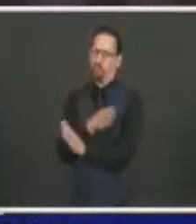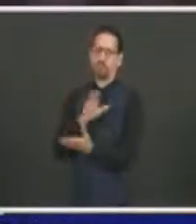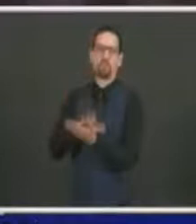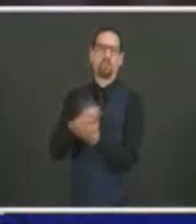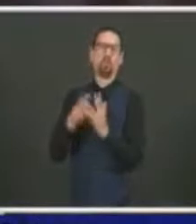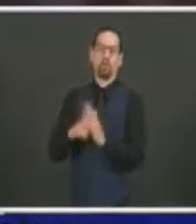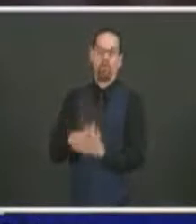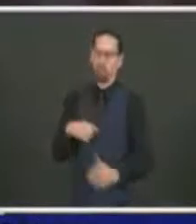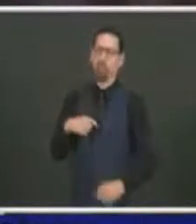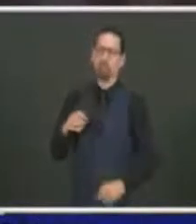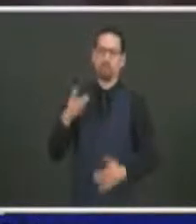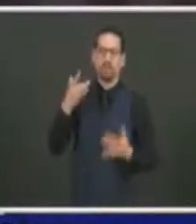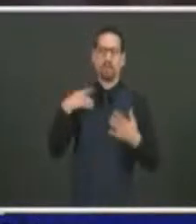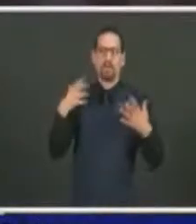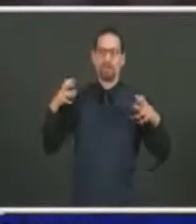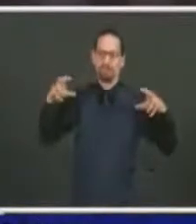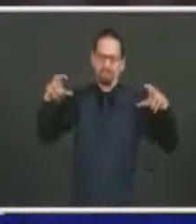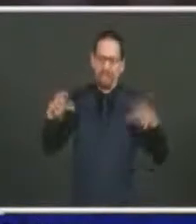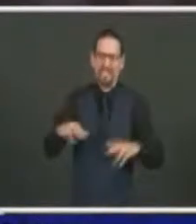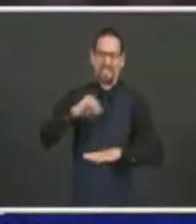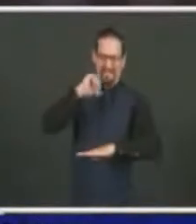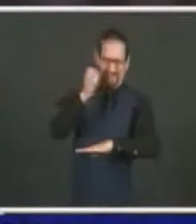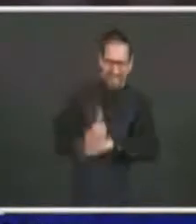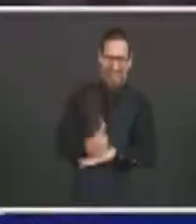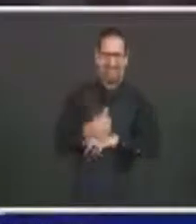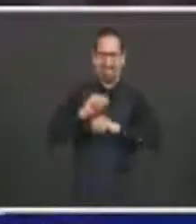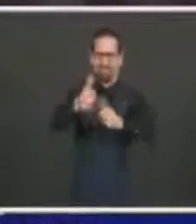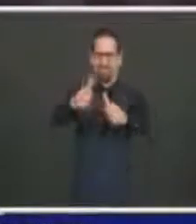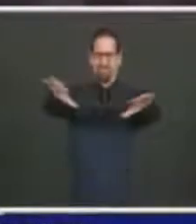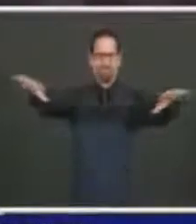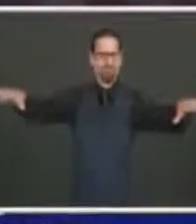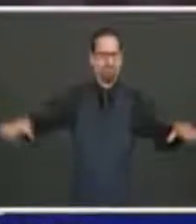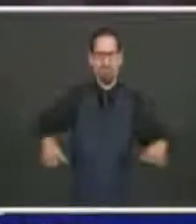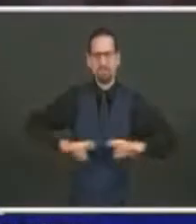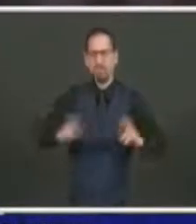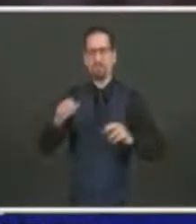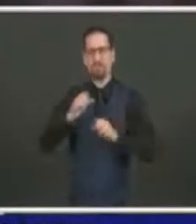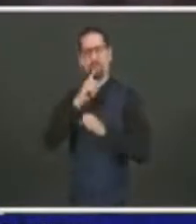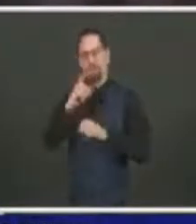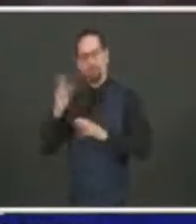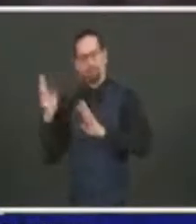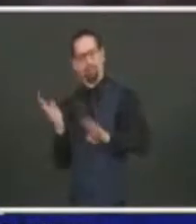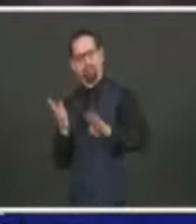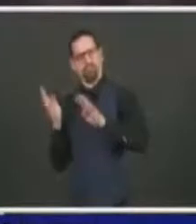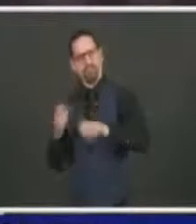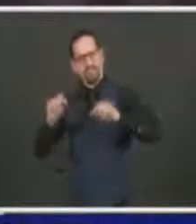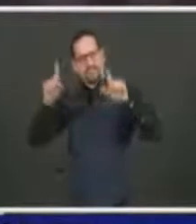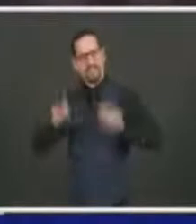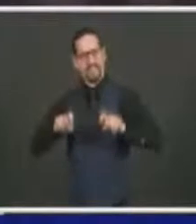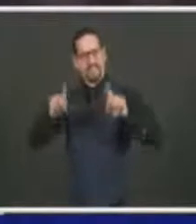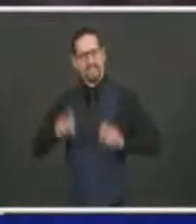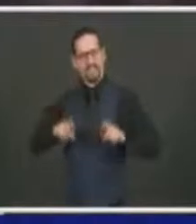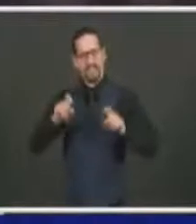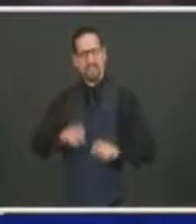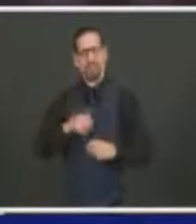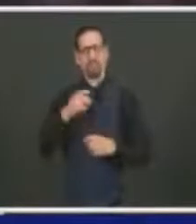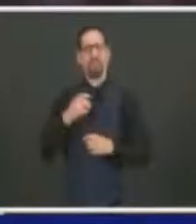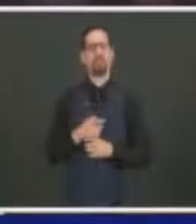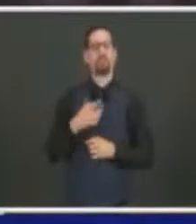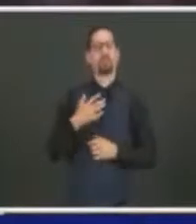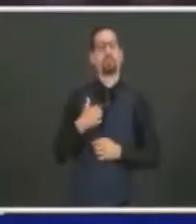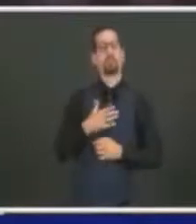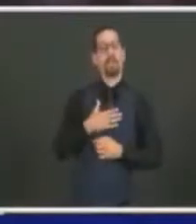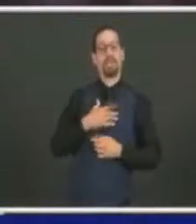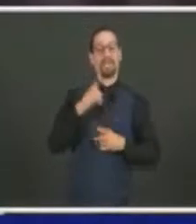now vigorously is figuring out what's a testing protocol to get everybody back to school, which is colleges as well as K